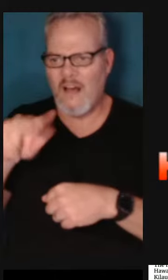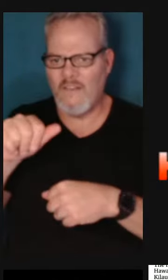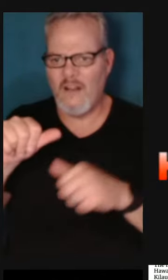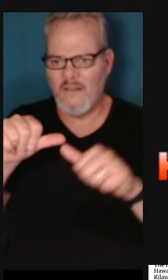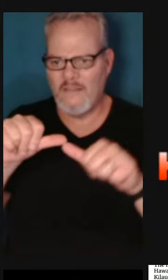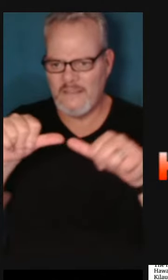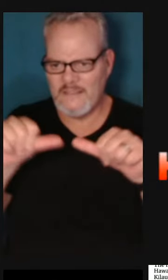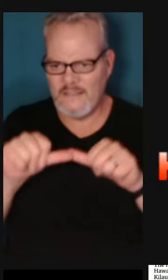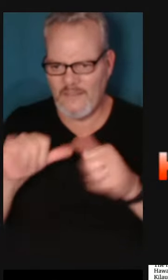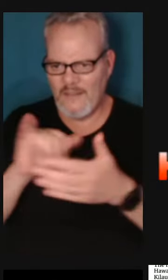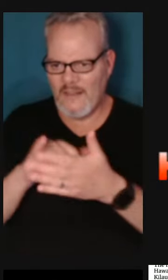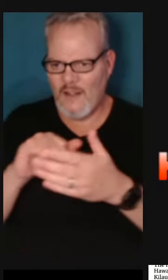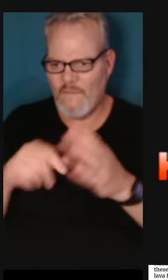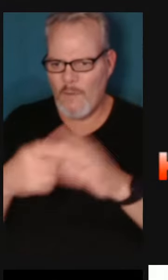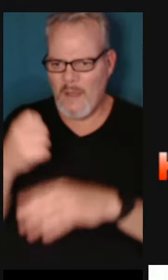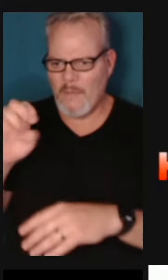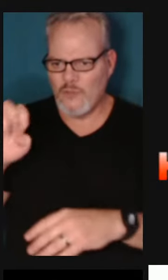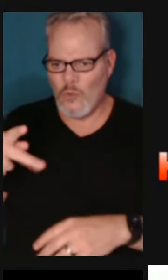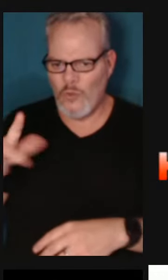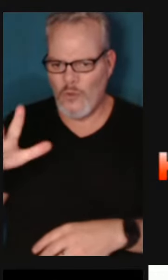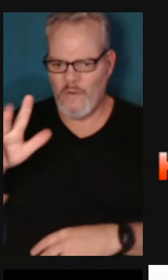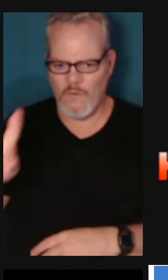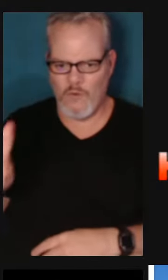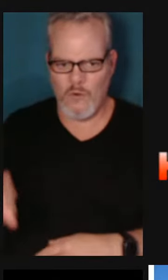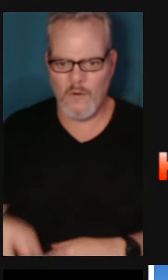Episode 34.